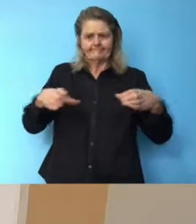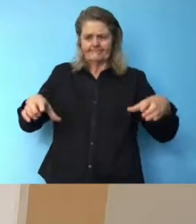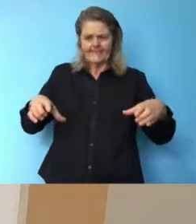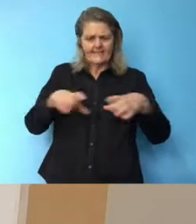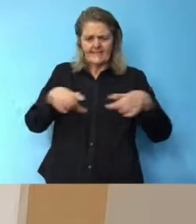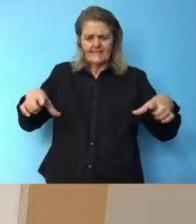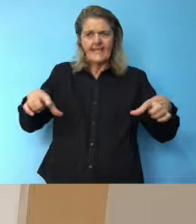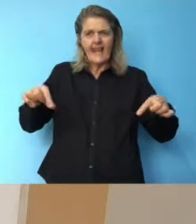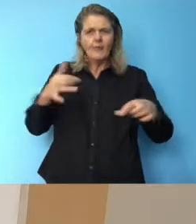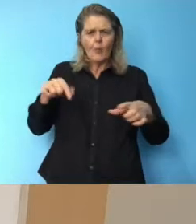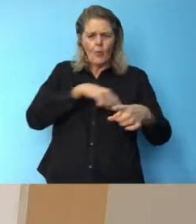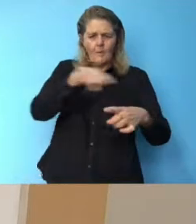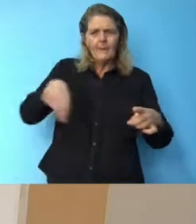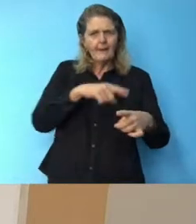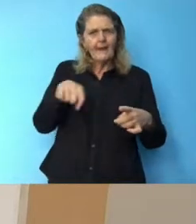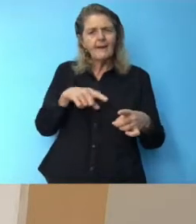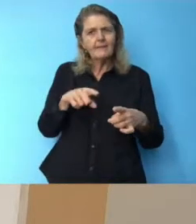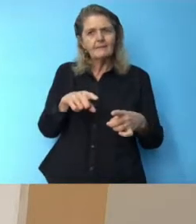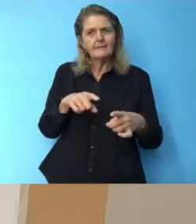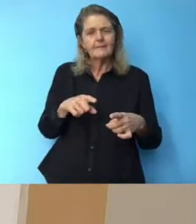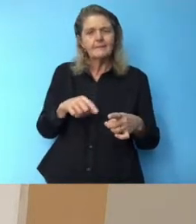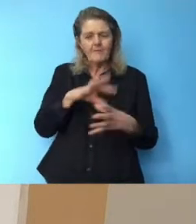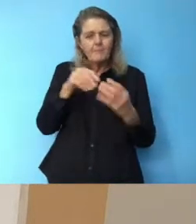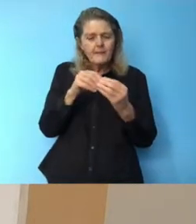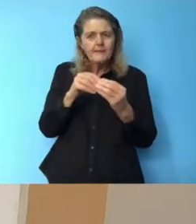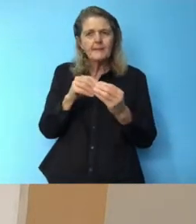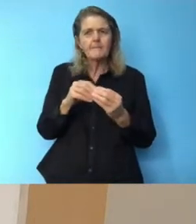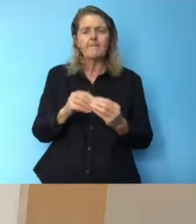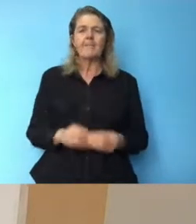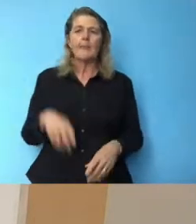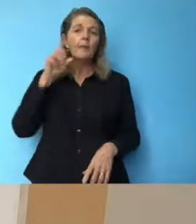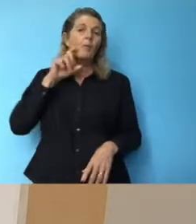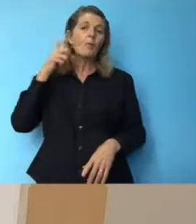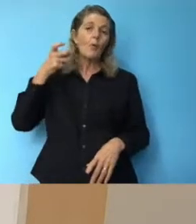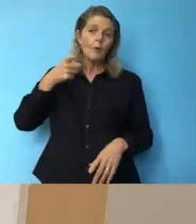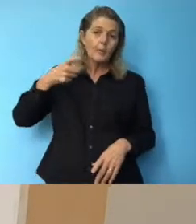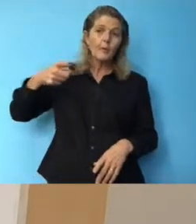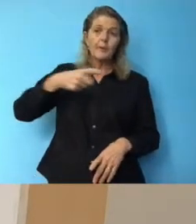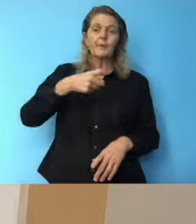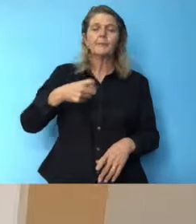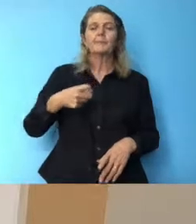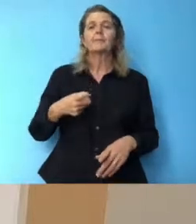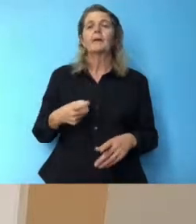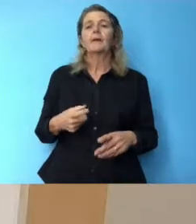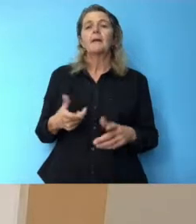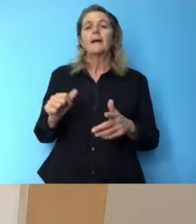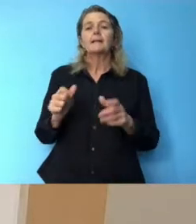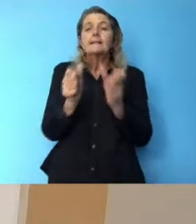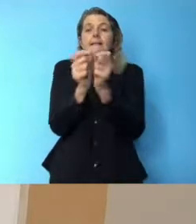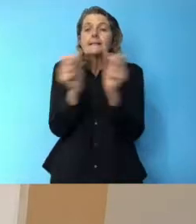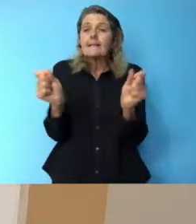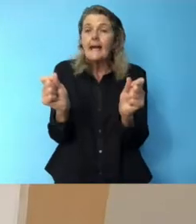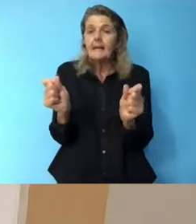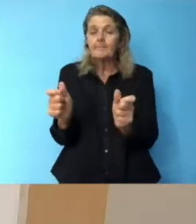bit like an old tin plate to mix our colours on. Spray bottle. I've used the masking tape just to make an